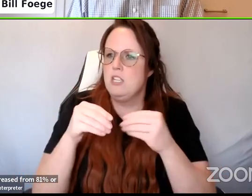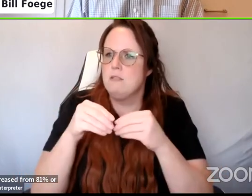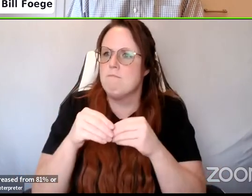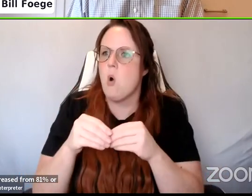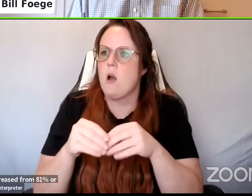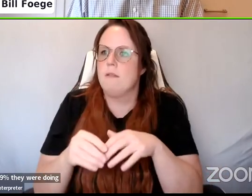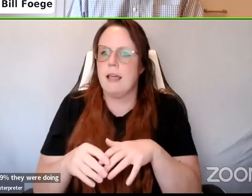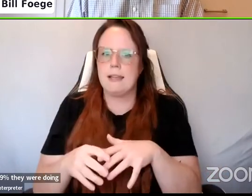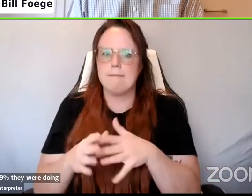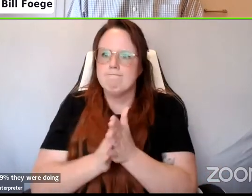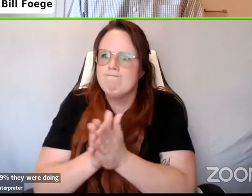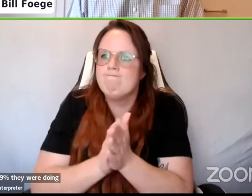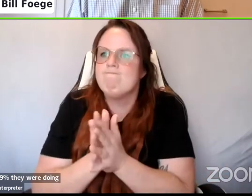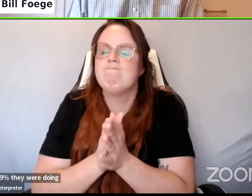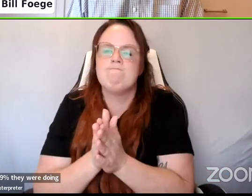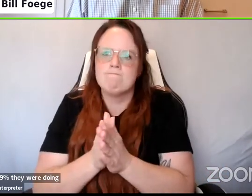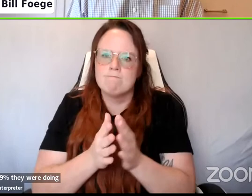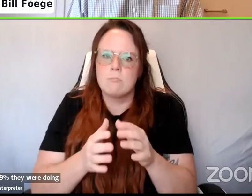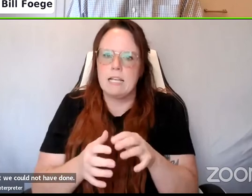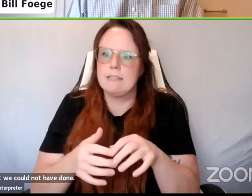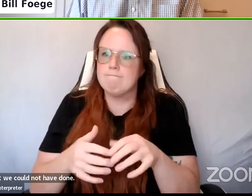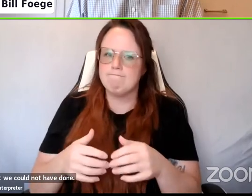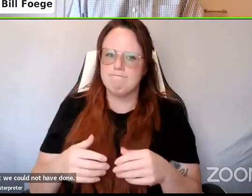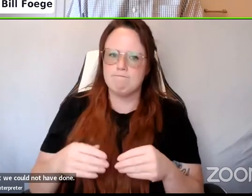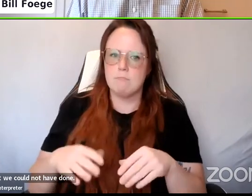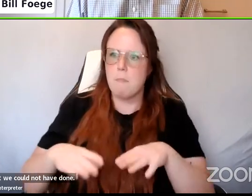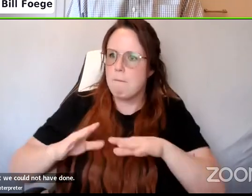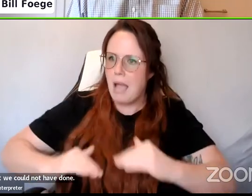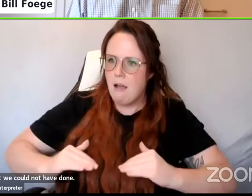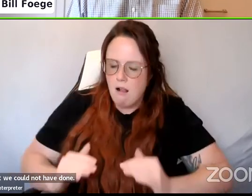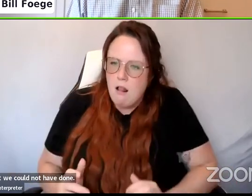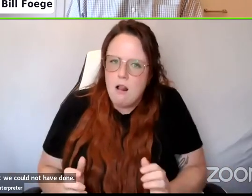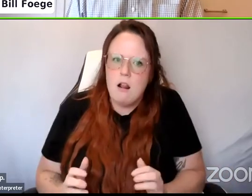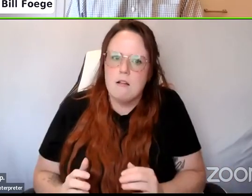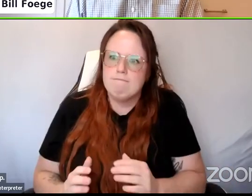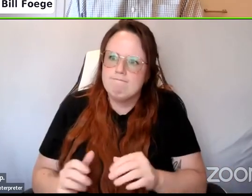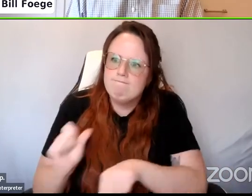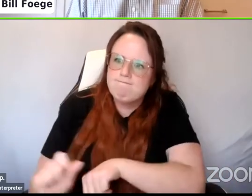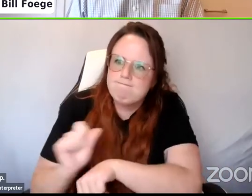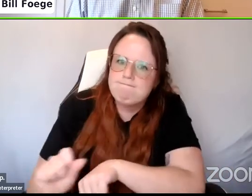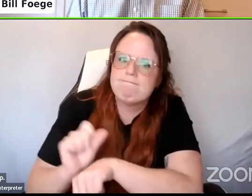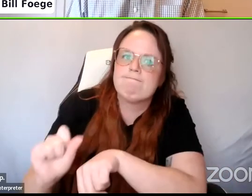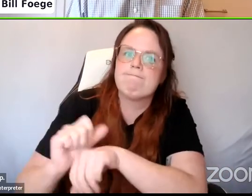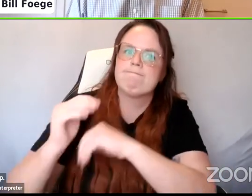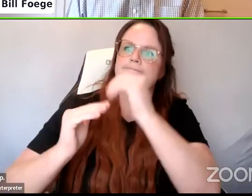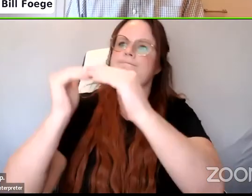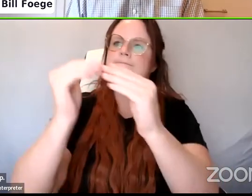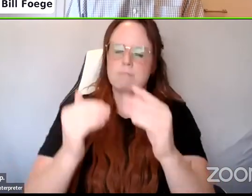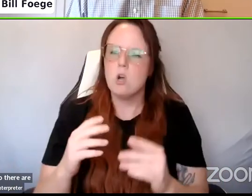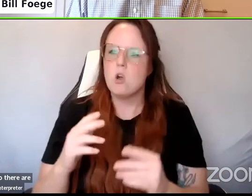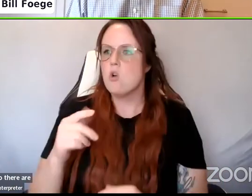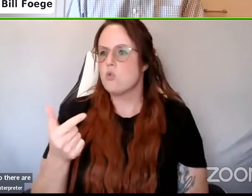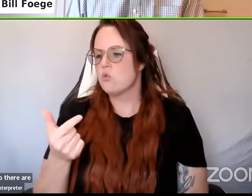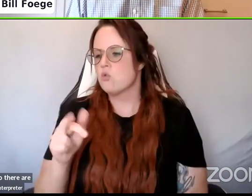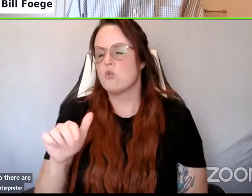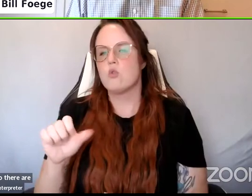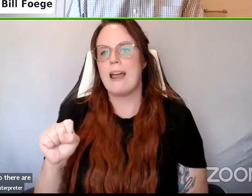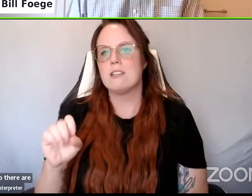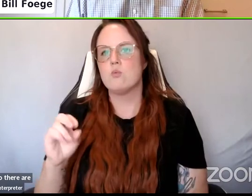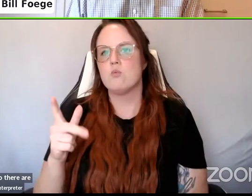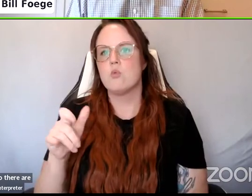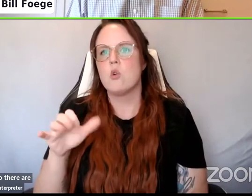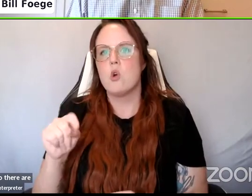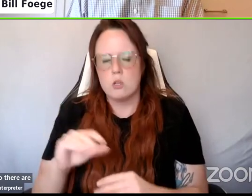that we could not have done from the top Dom and uh so there are solutions to